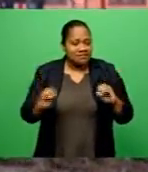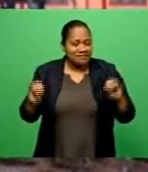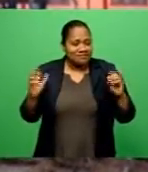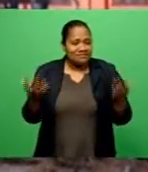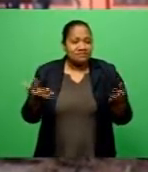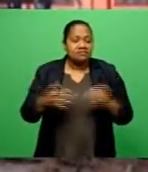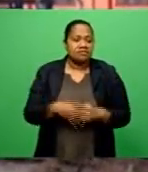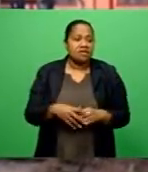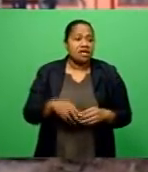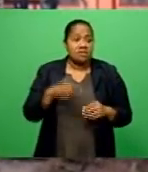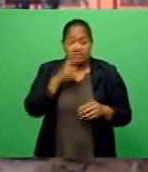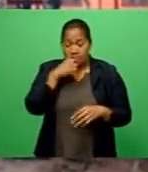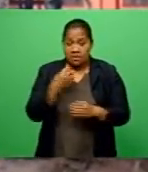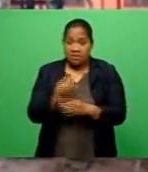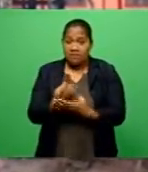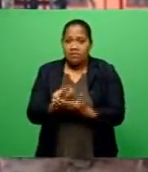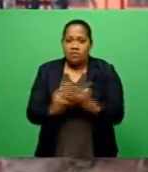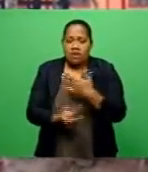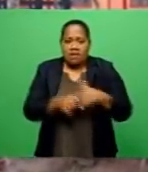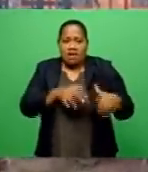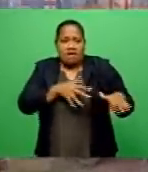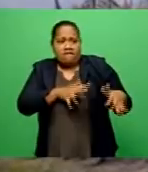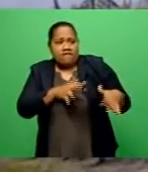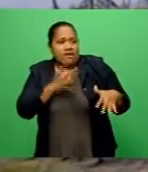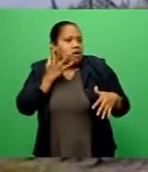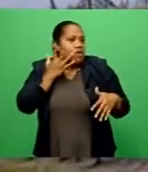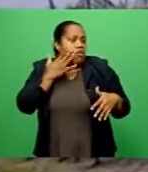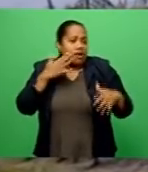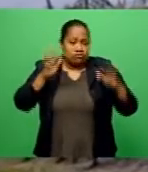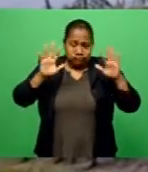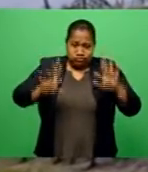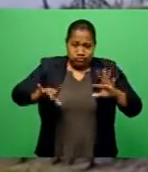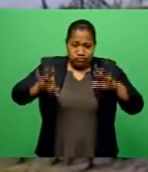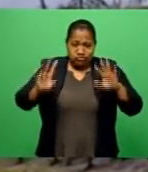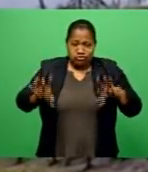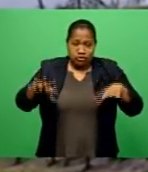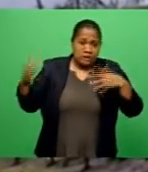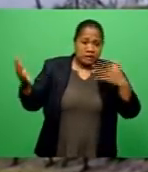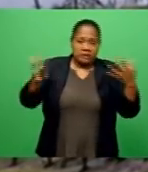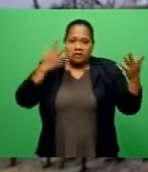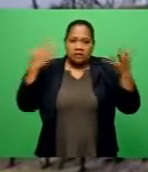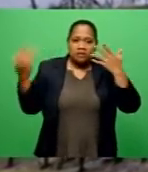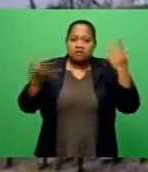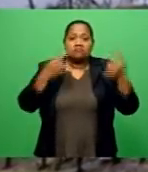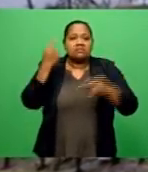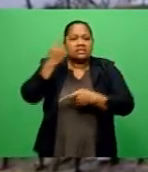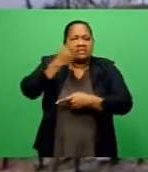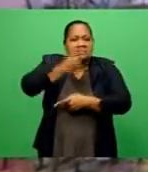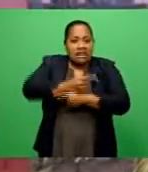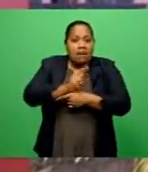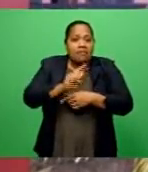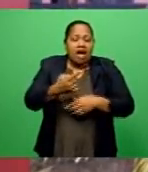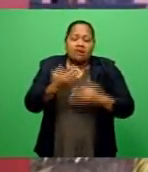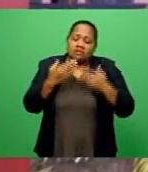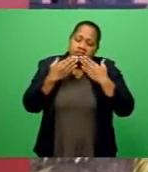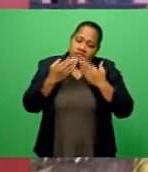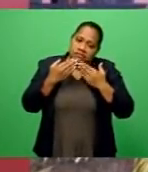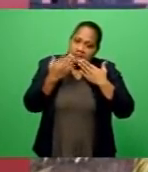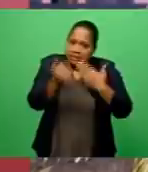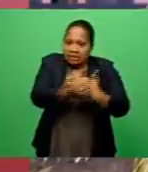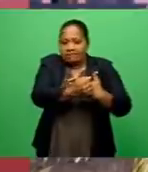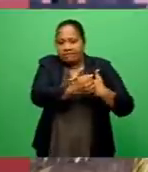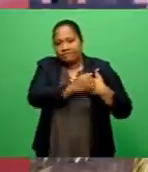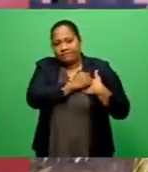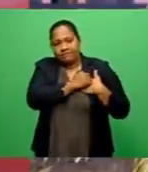feared for their lives when the winds and rain were at their peak overnight, and they too are thankful to be safe.